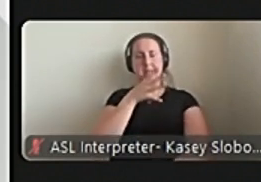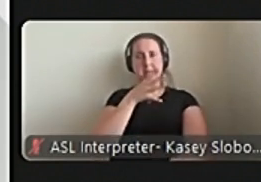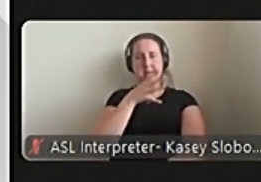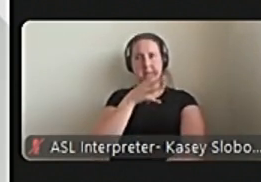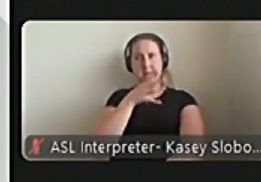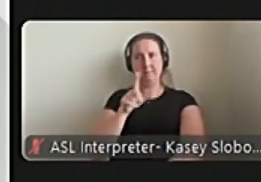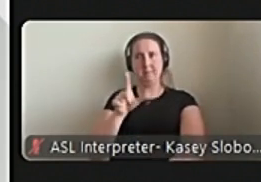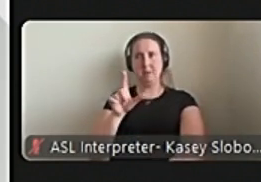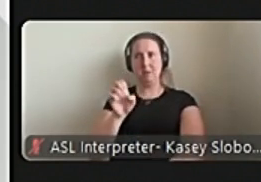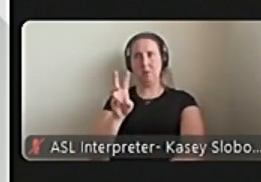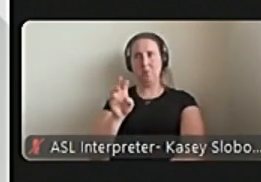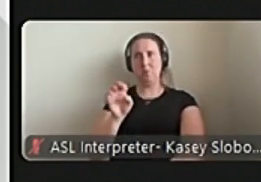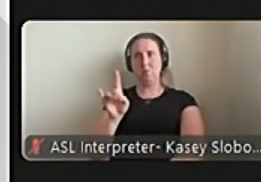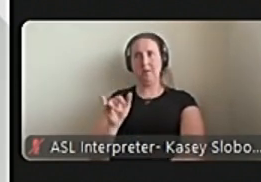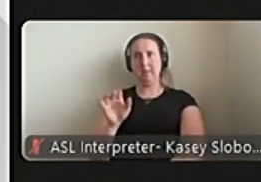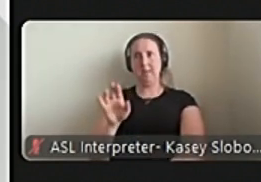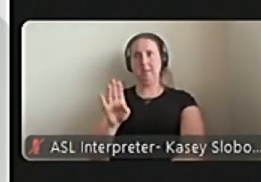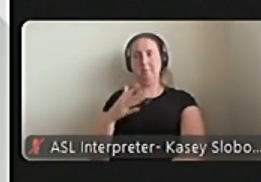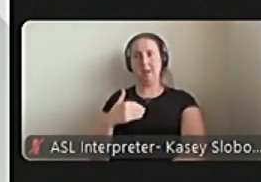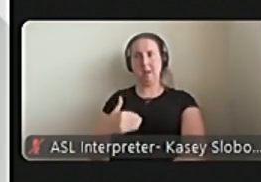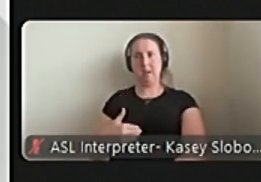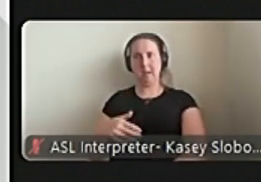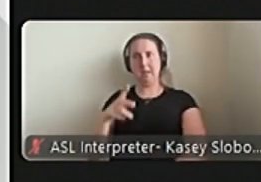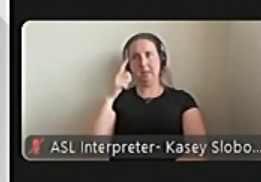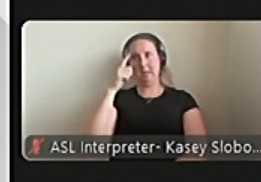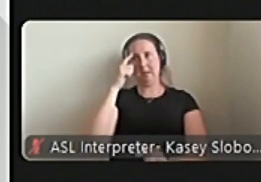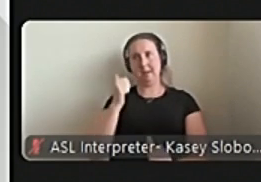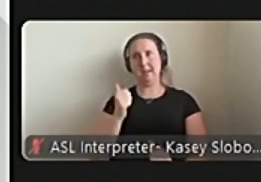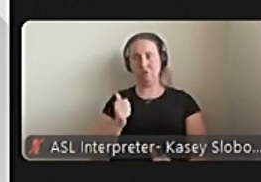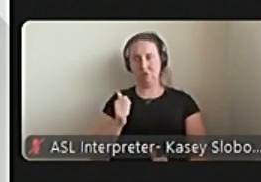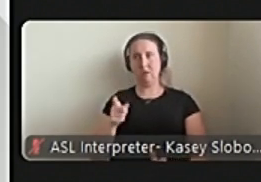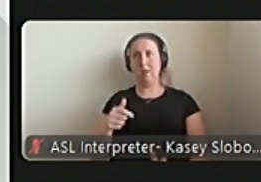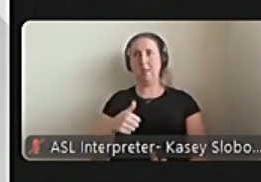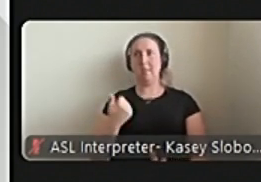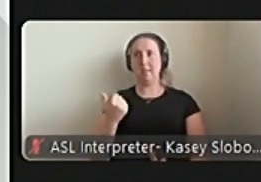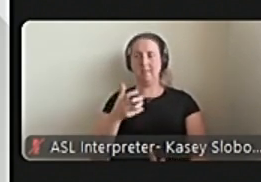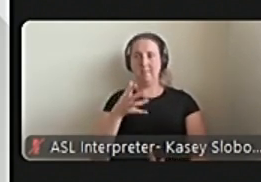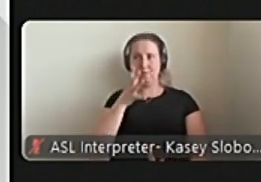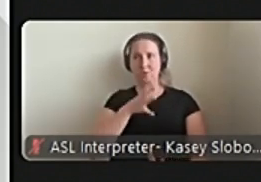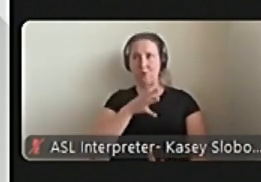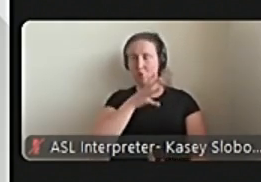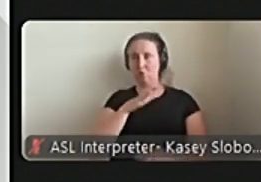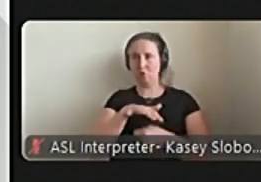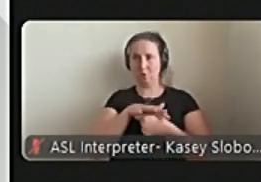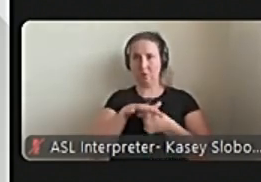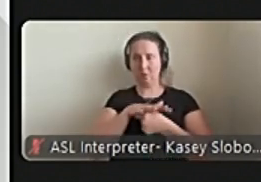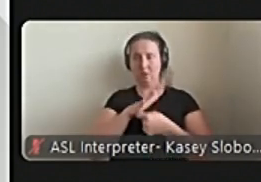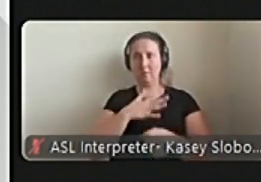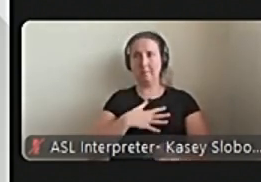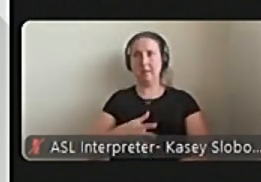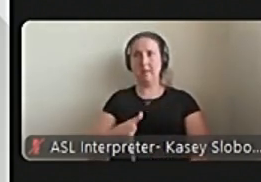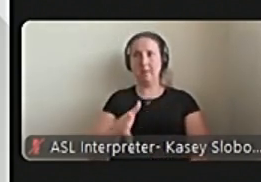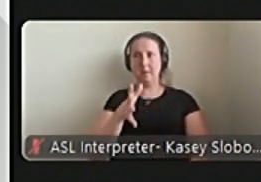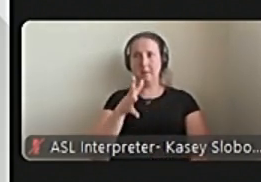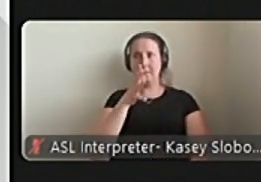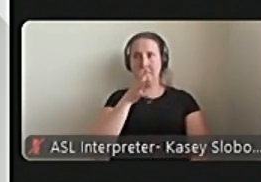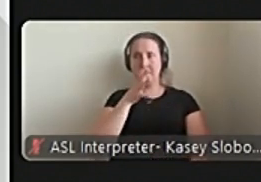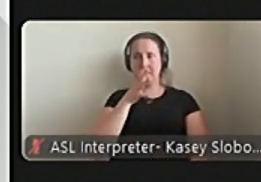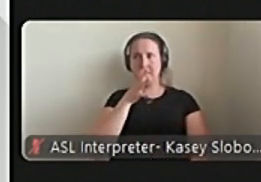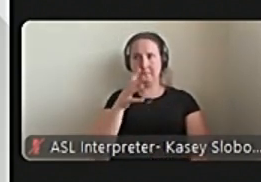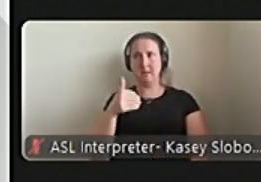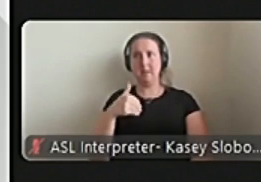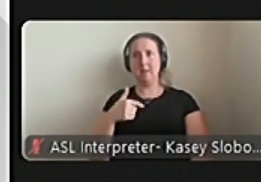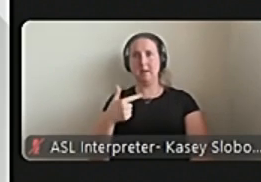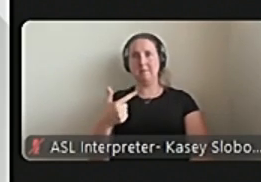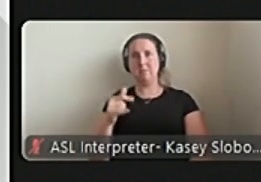We live in a very rural area. yeah. I've been really fortunate. My mom has been to the Geriatrics Center. Dr. Wengel's